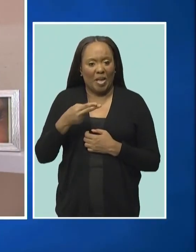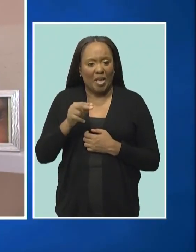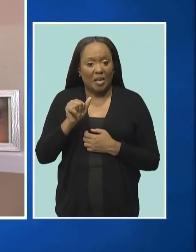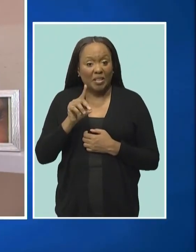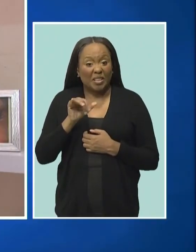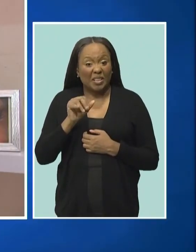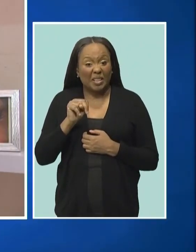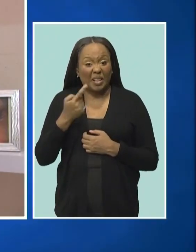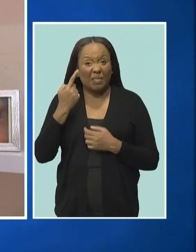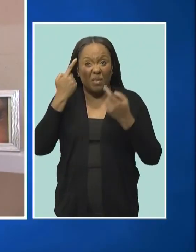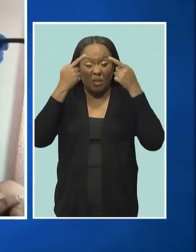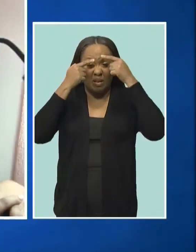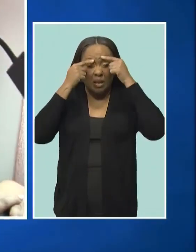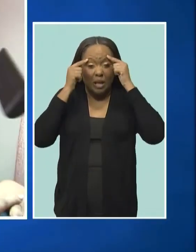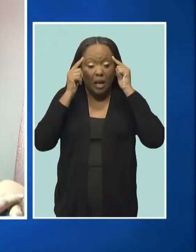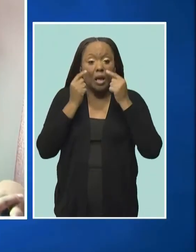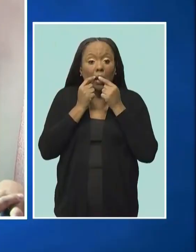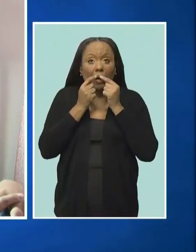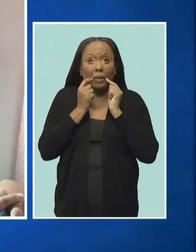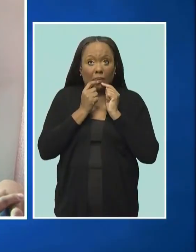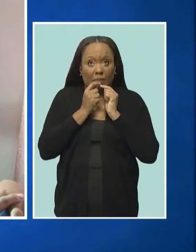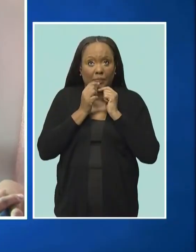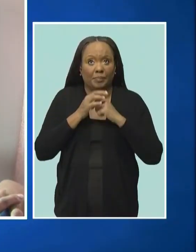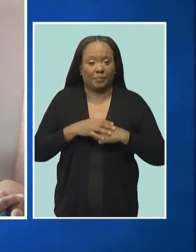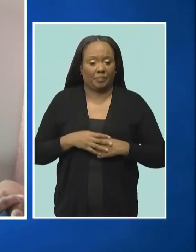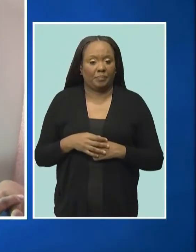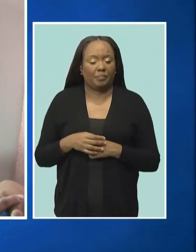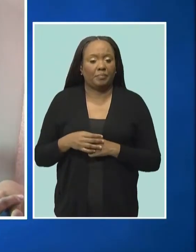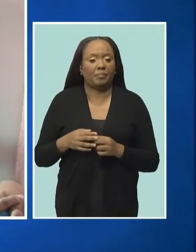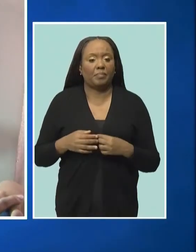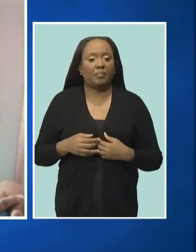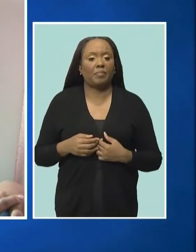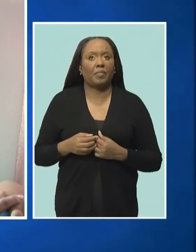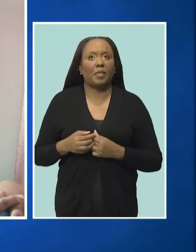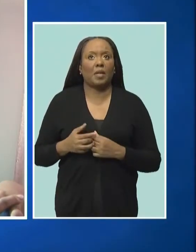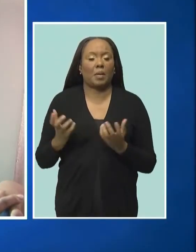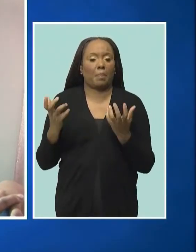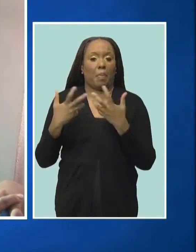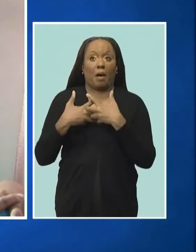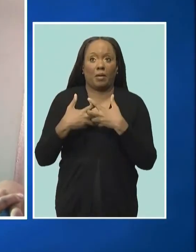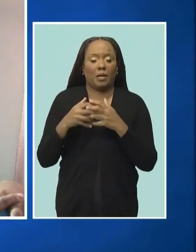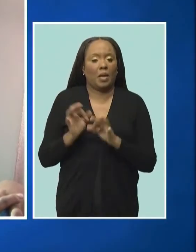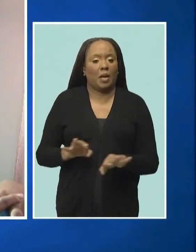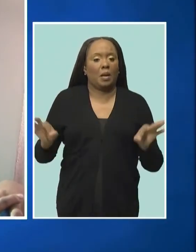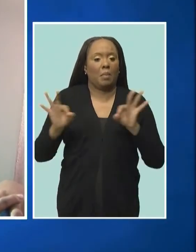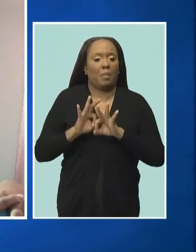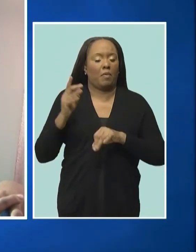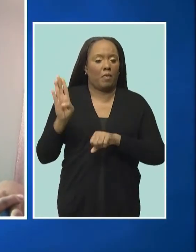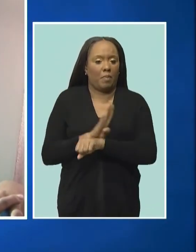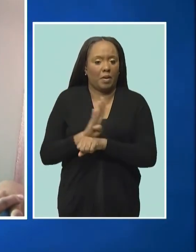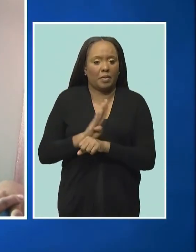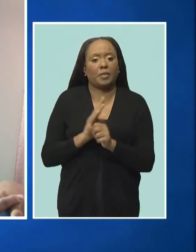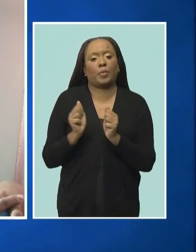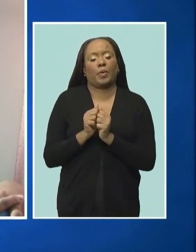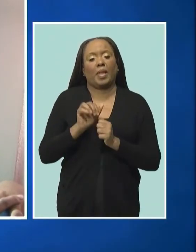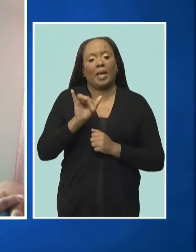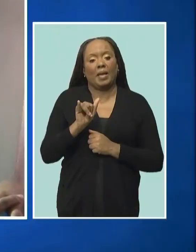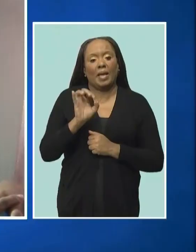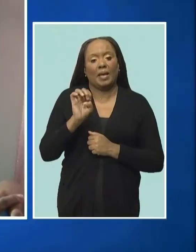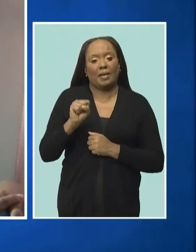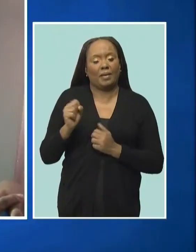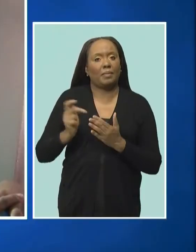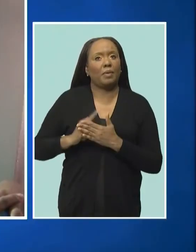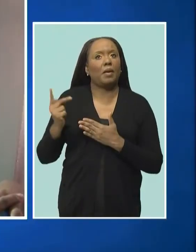or lips. Partnerships are among some of the areas of development for her business, which the Youth Entrepreneurship Scheme has helped